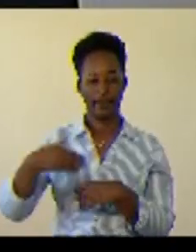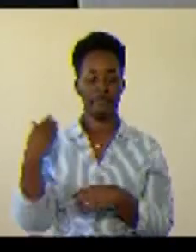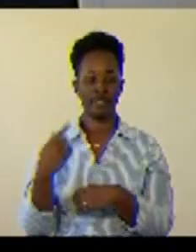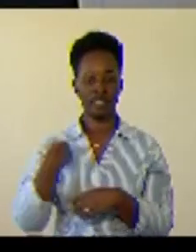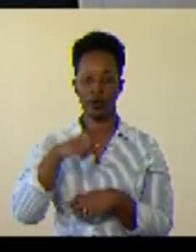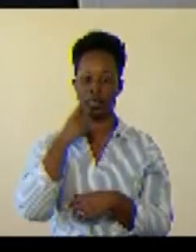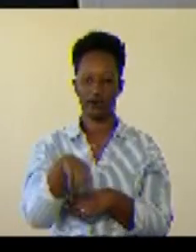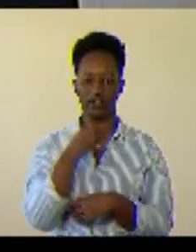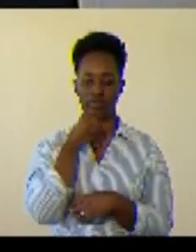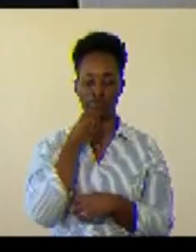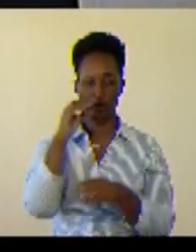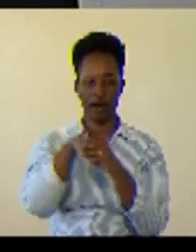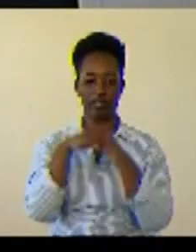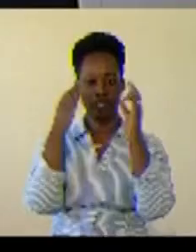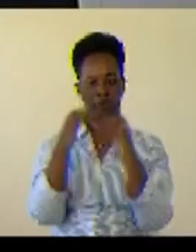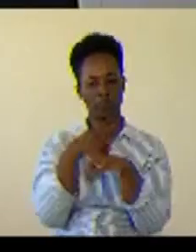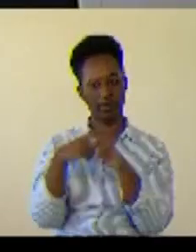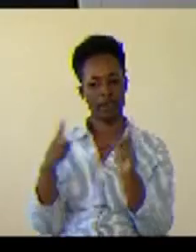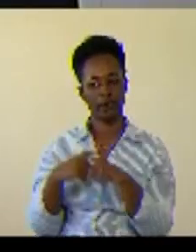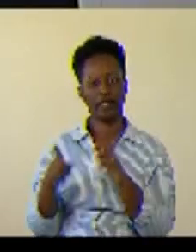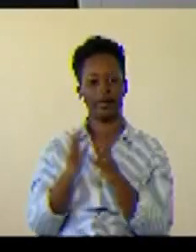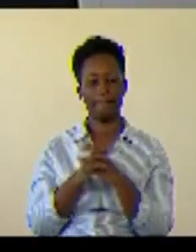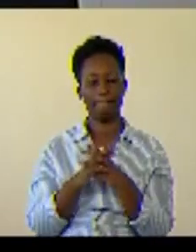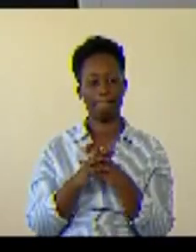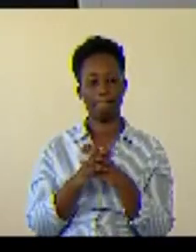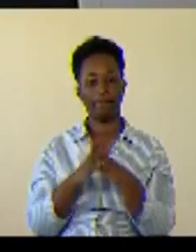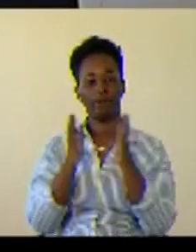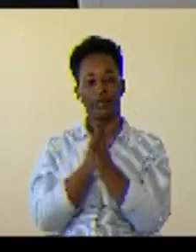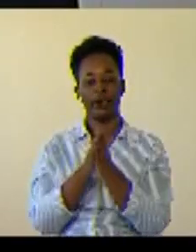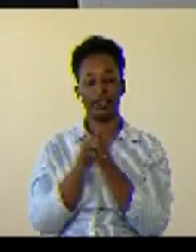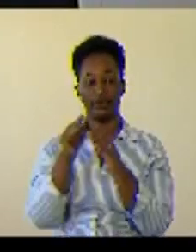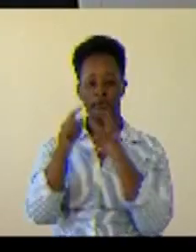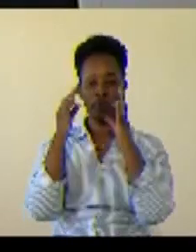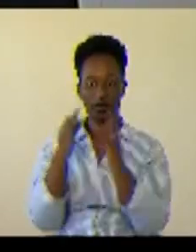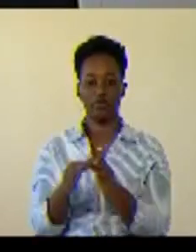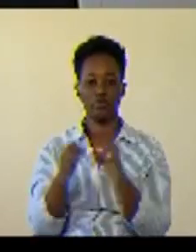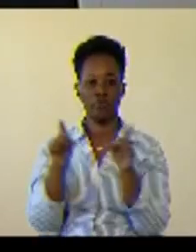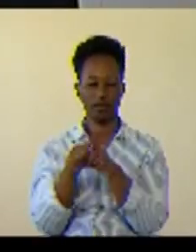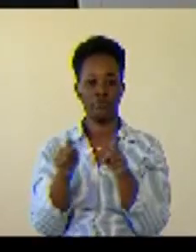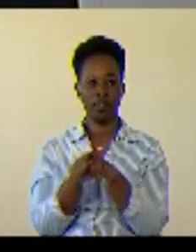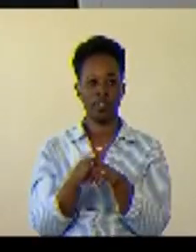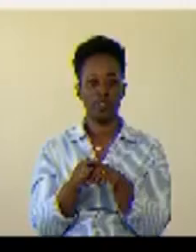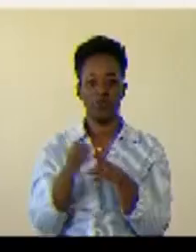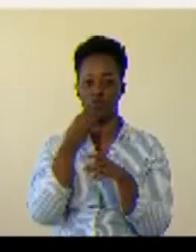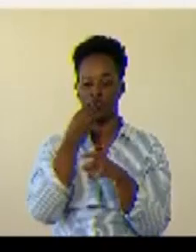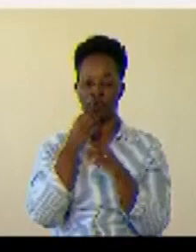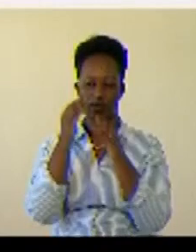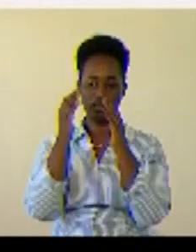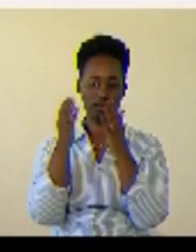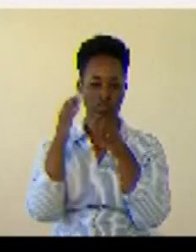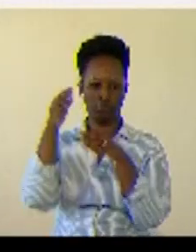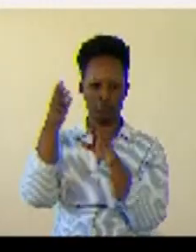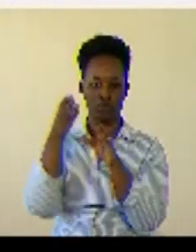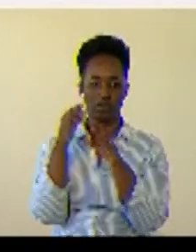we eat food that contains different components. And these components as food substances or